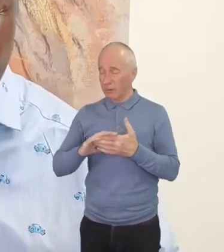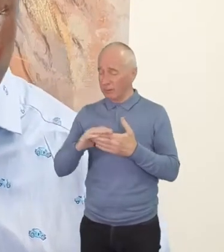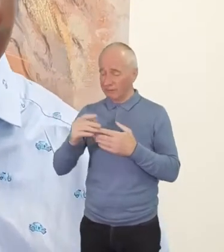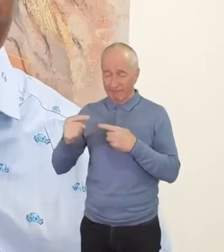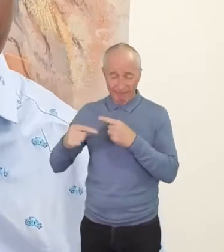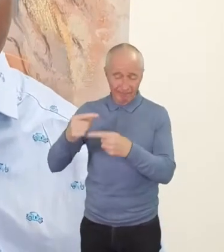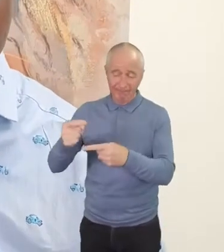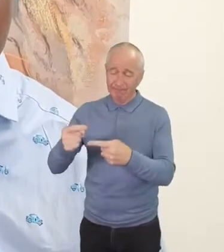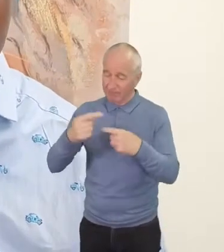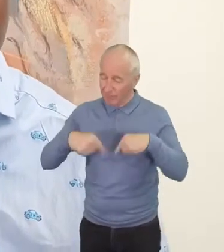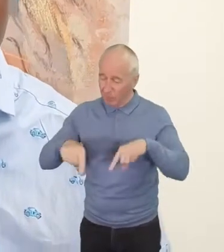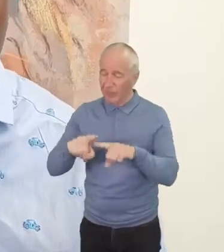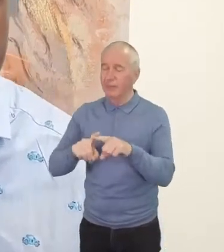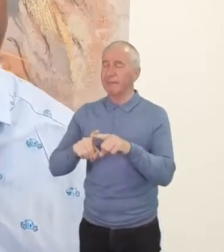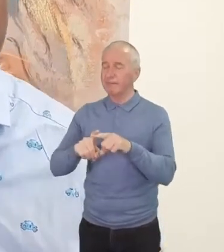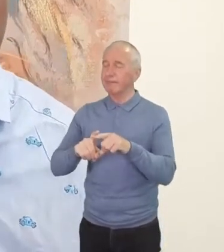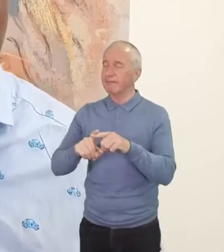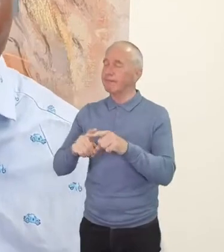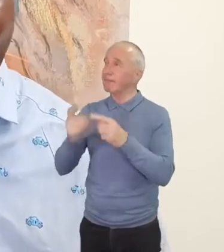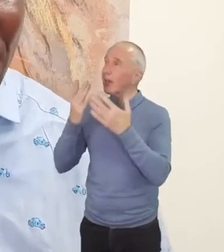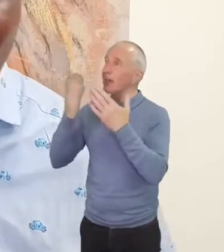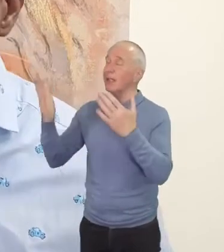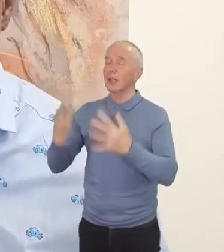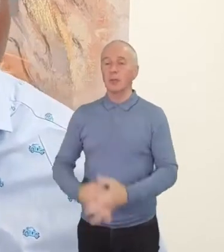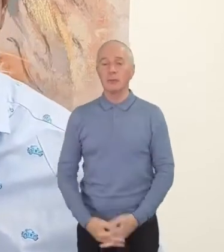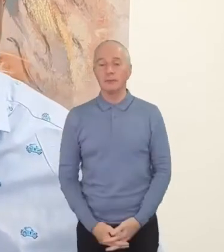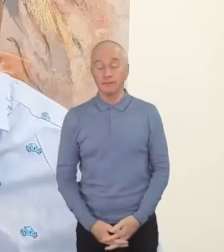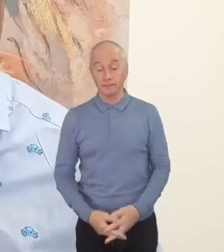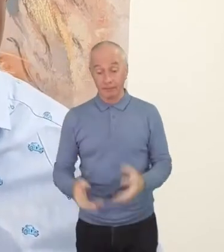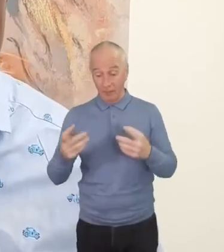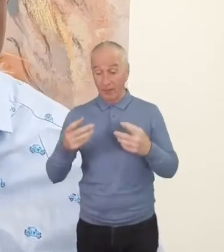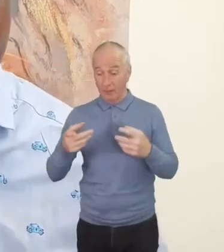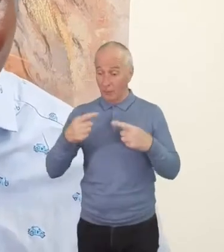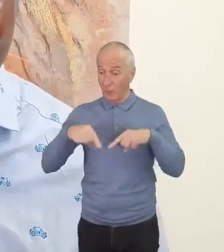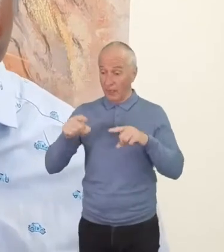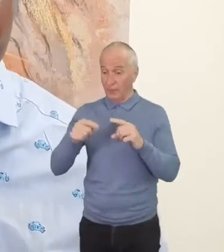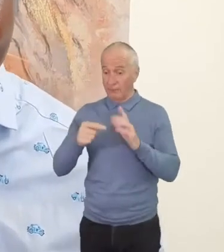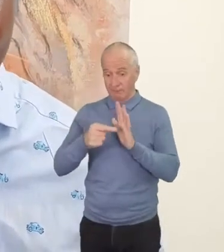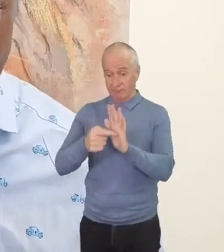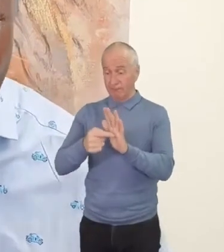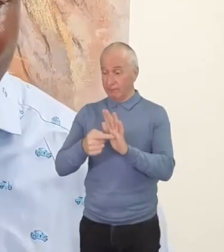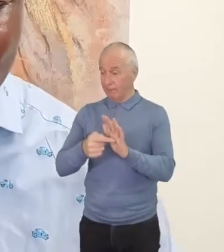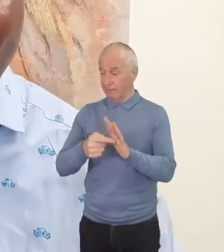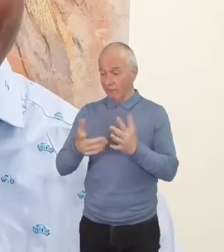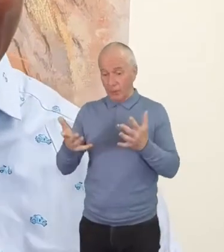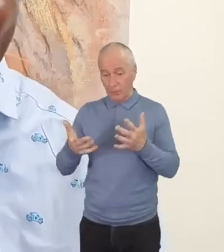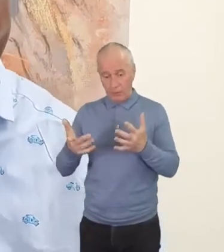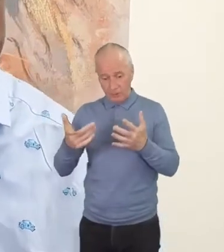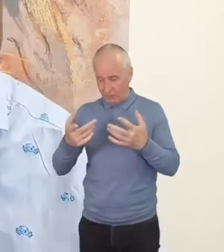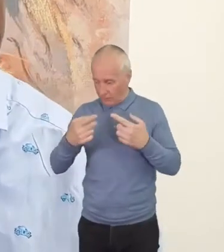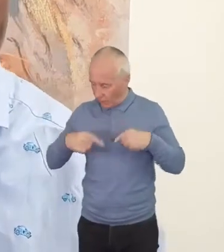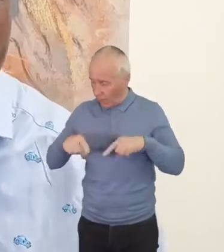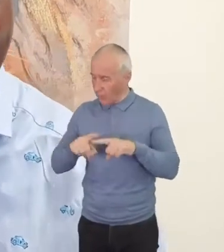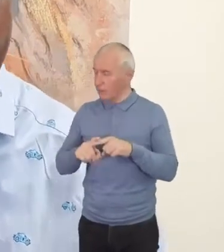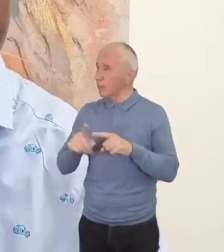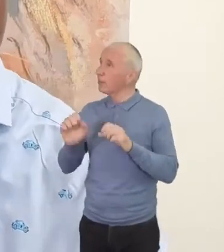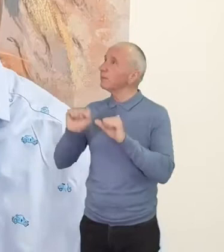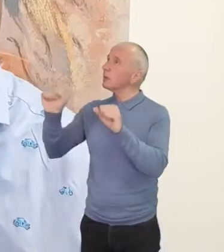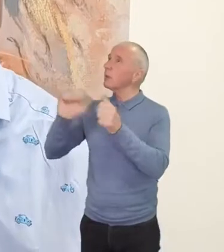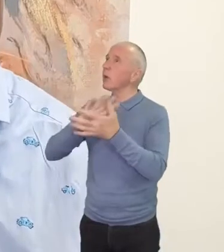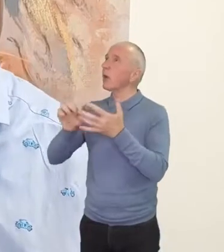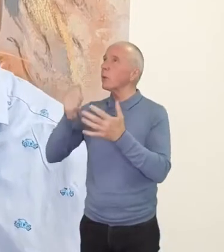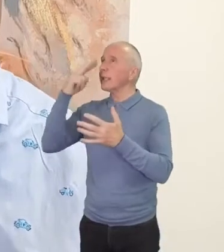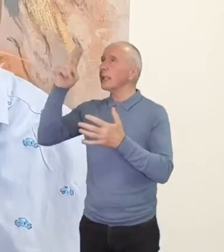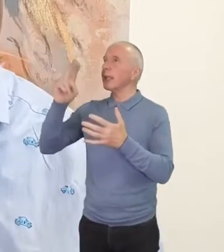say thank you. We testify not unto us, not unto us, but to your holy name, we give